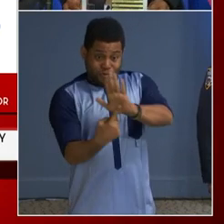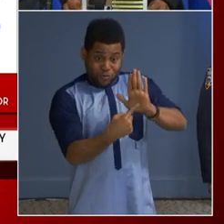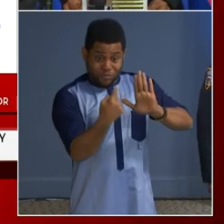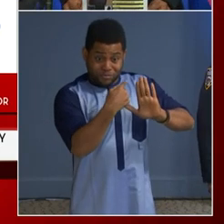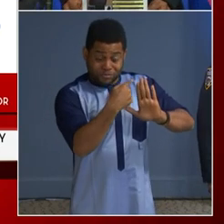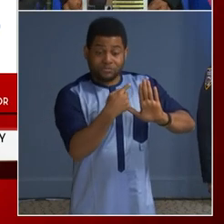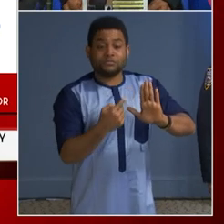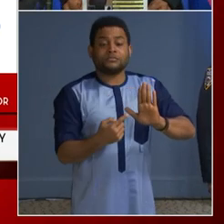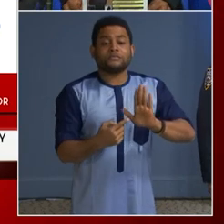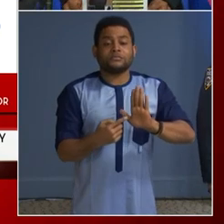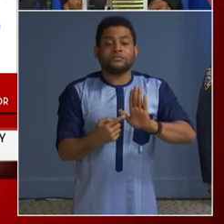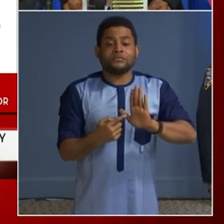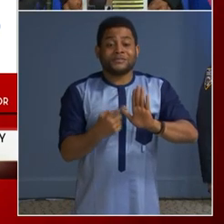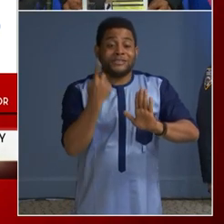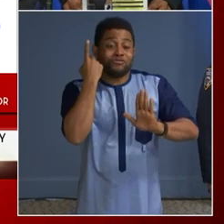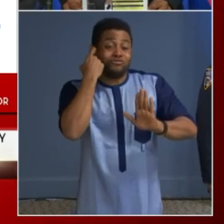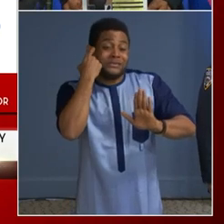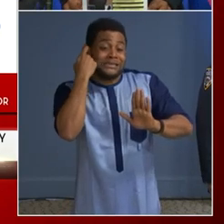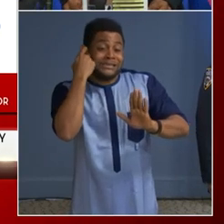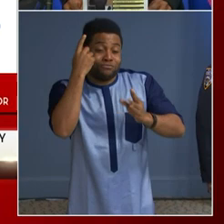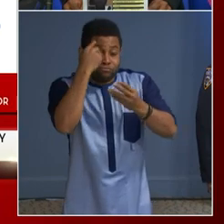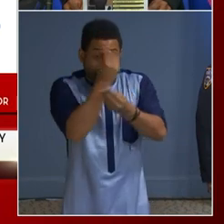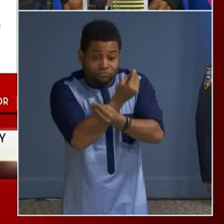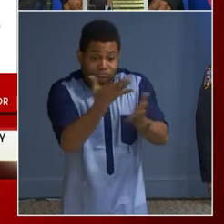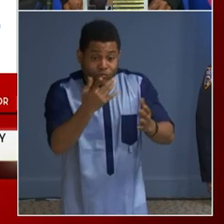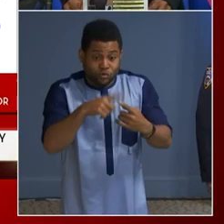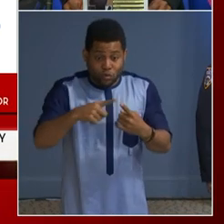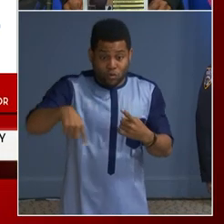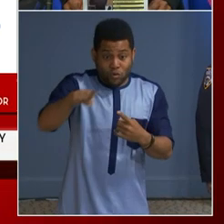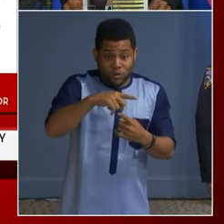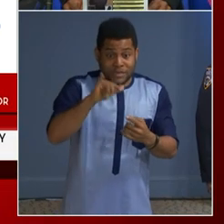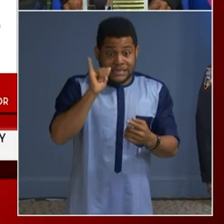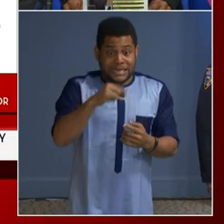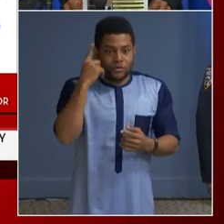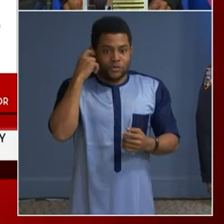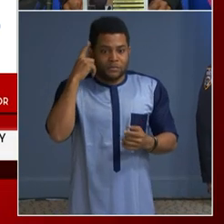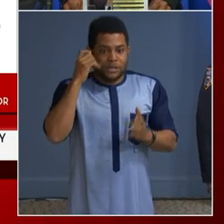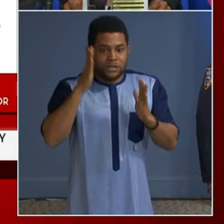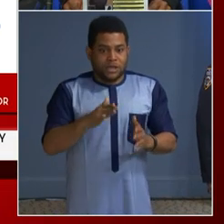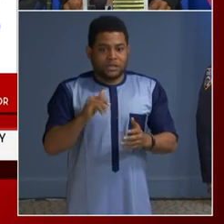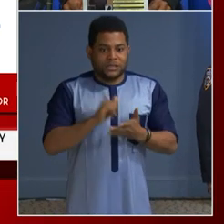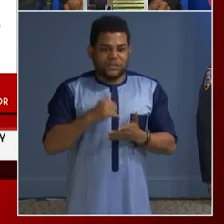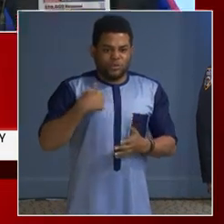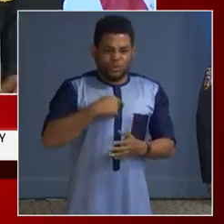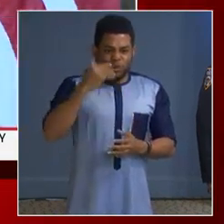most recent image that we put out is the suspect that we believe to be the person